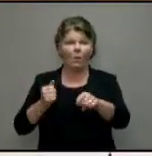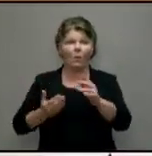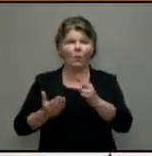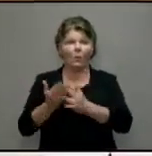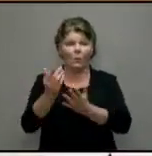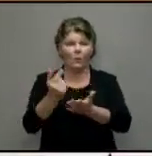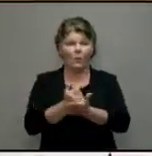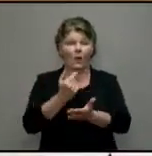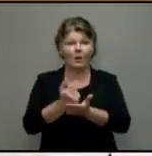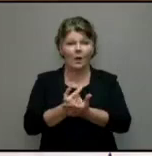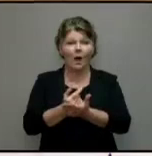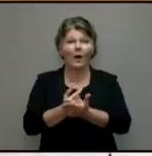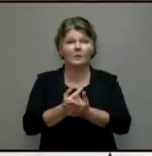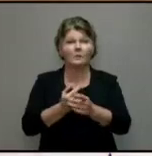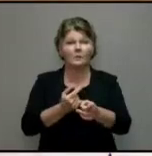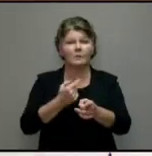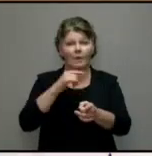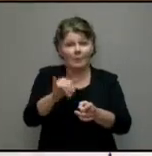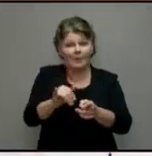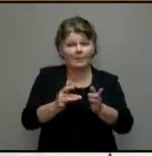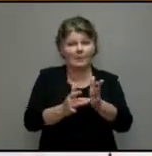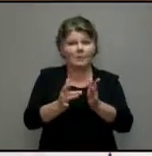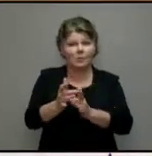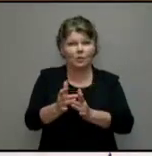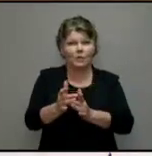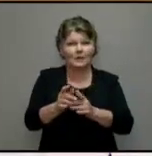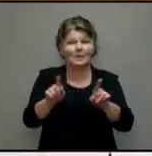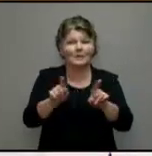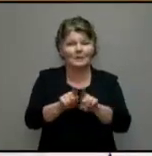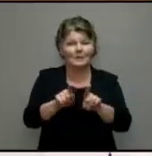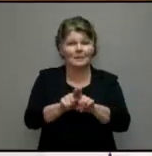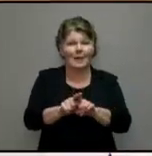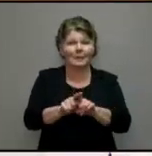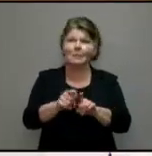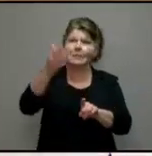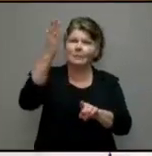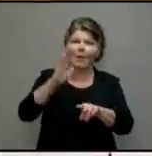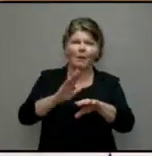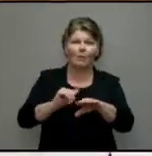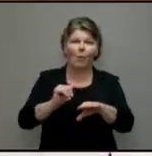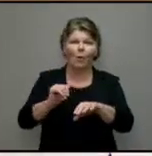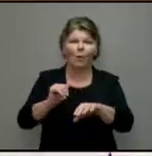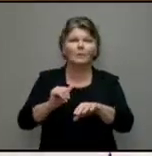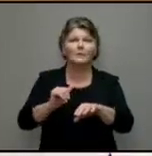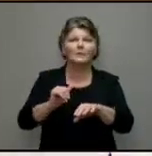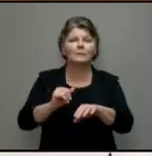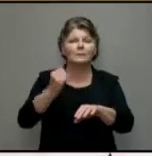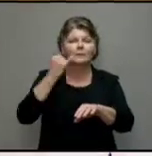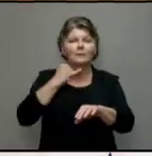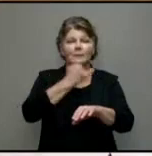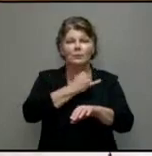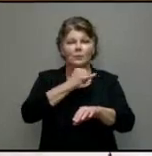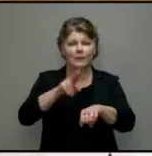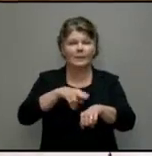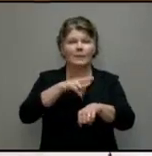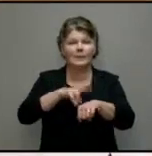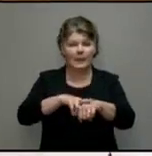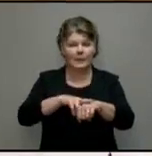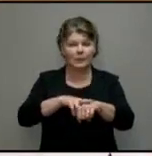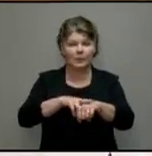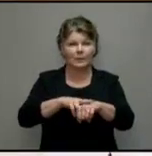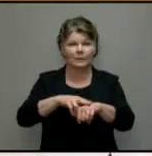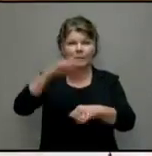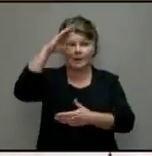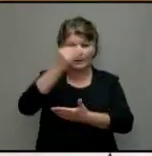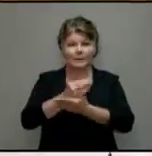that this applies to Jesus. Just as God called the nation of Israel out of Egypt, so also God called his